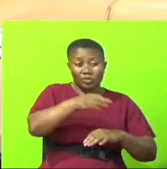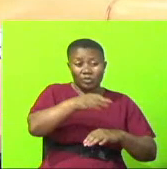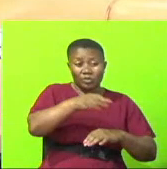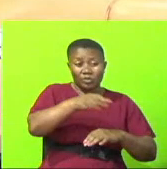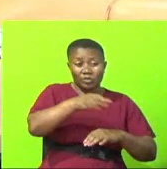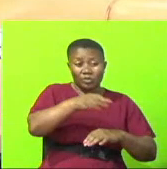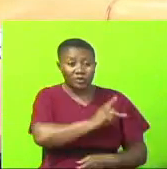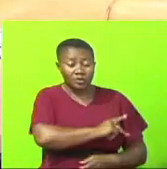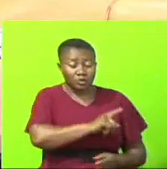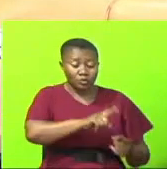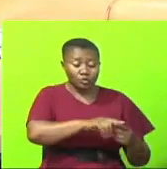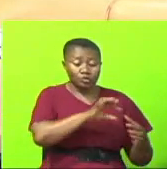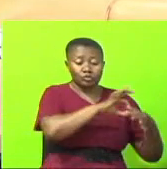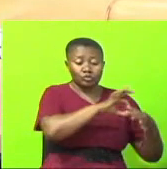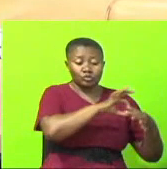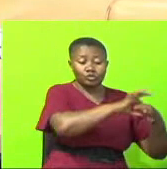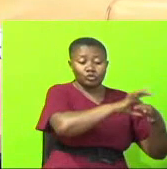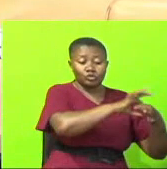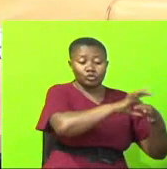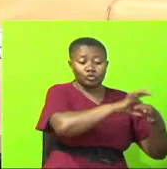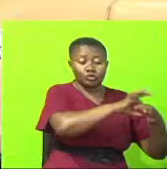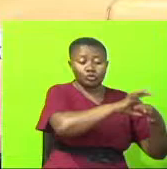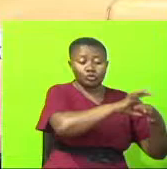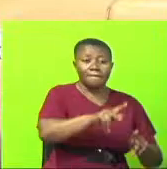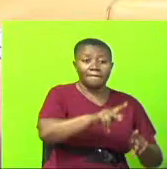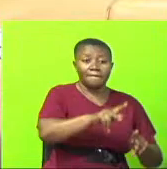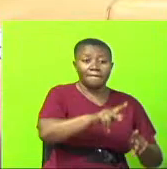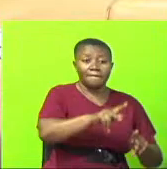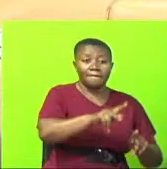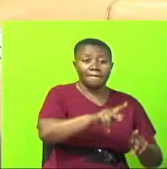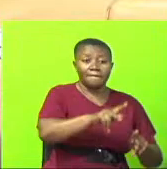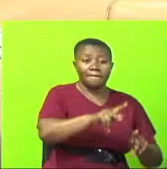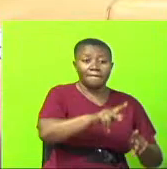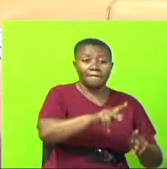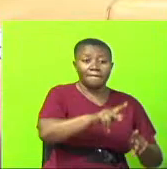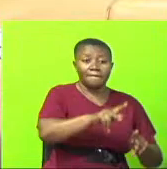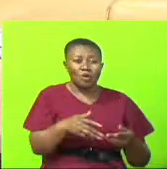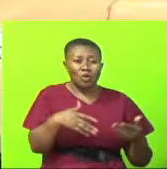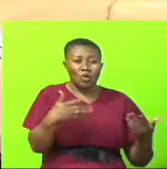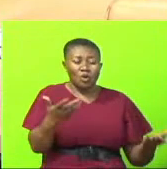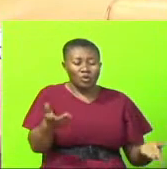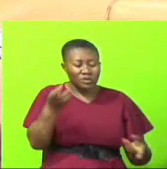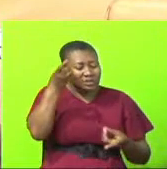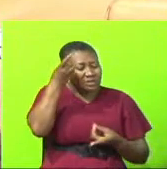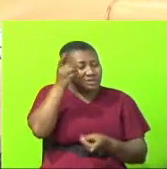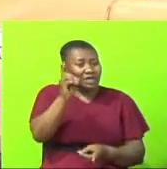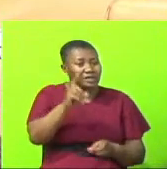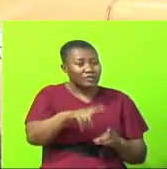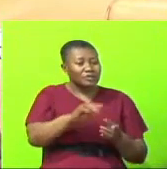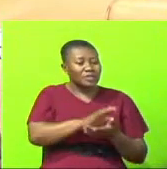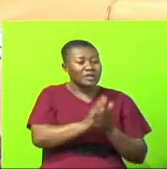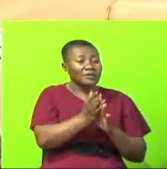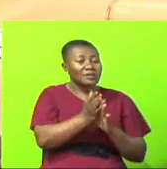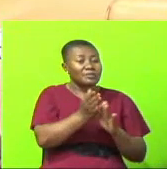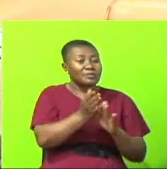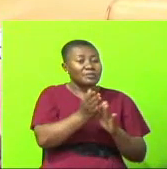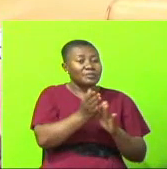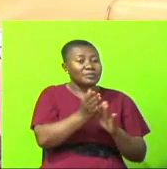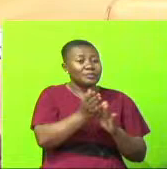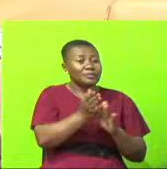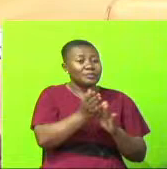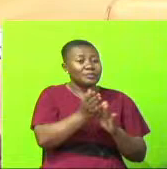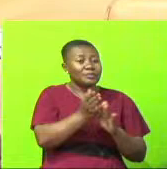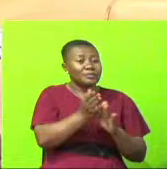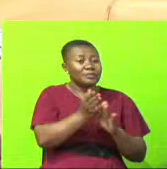join another party or seek to remain in Parliament as an independent candidate. We talk about the two